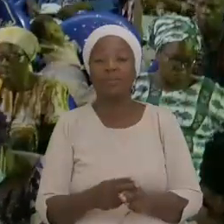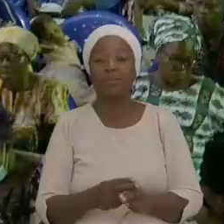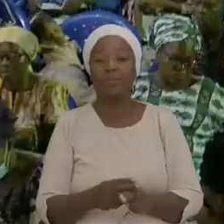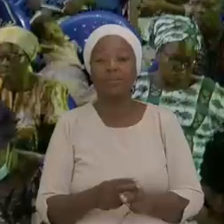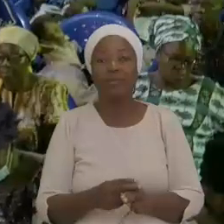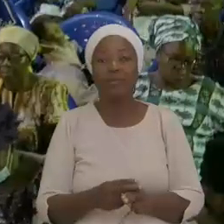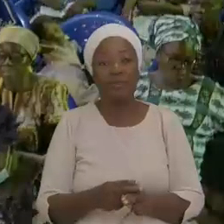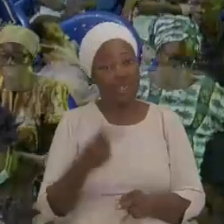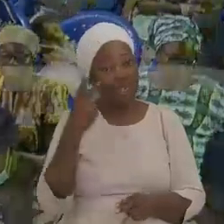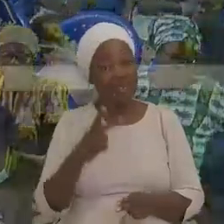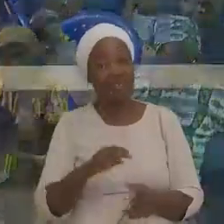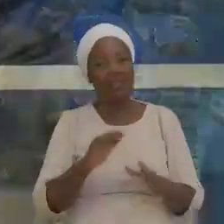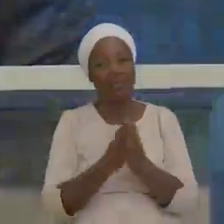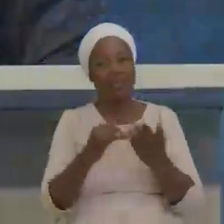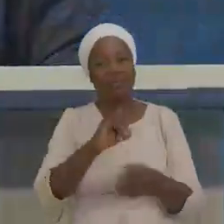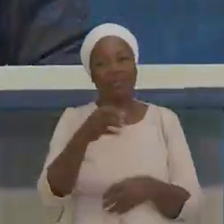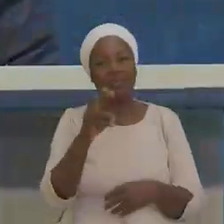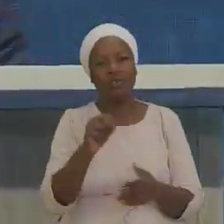Look at John chapter